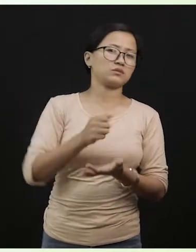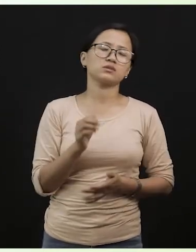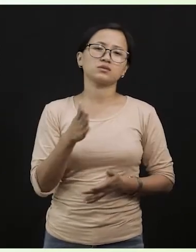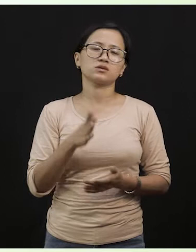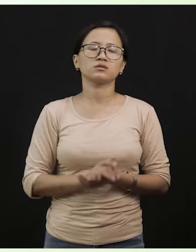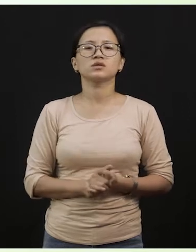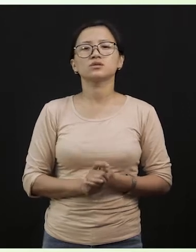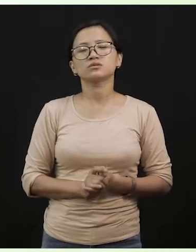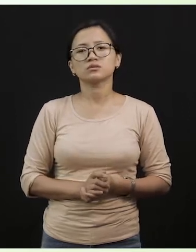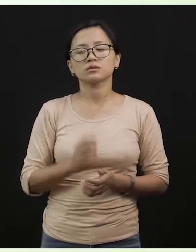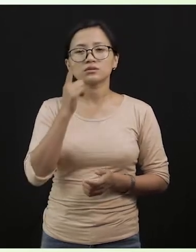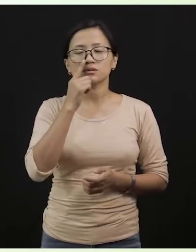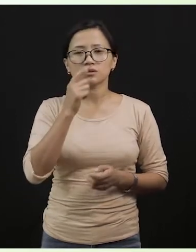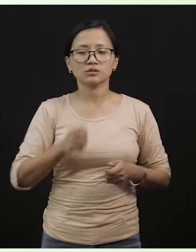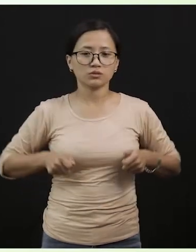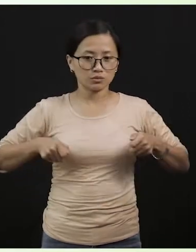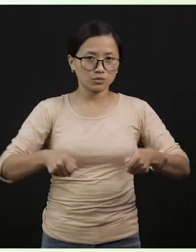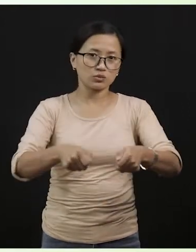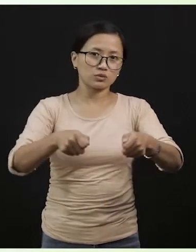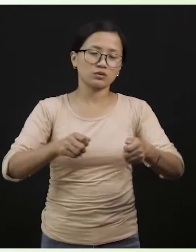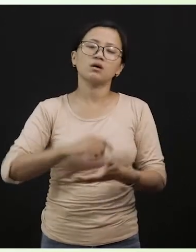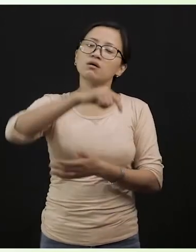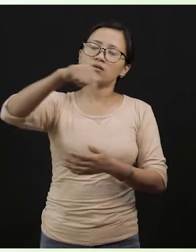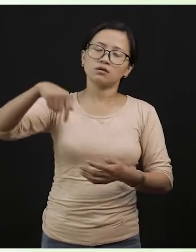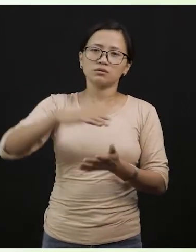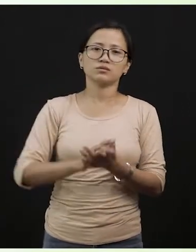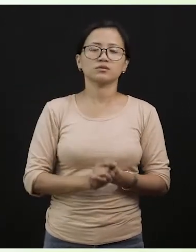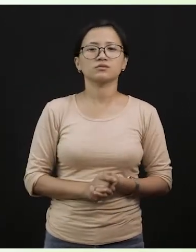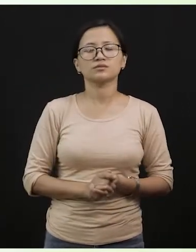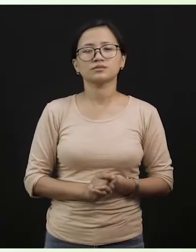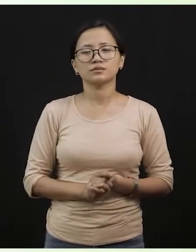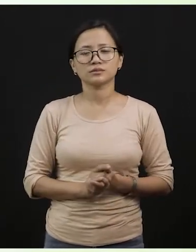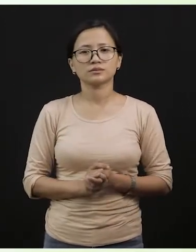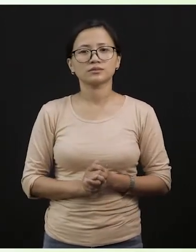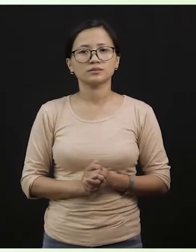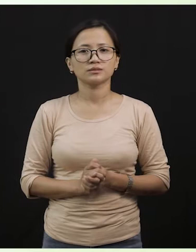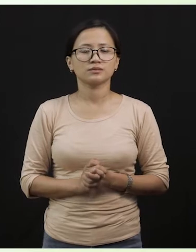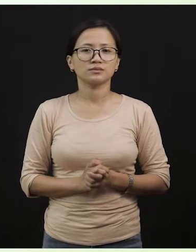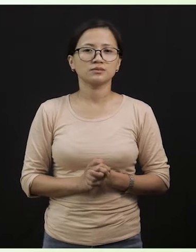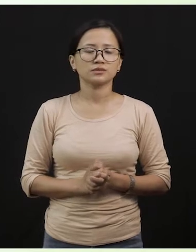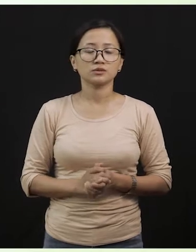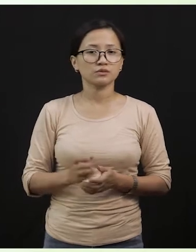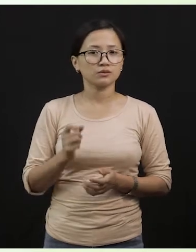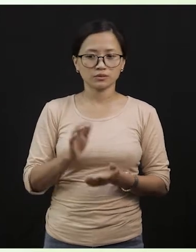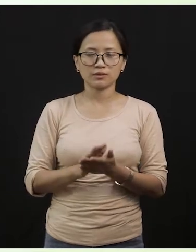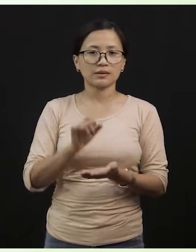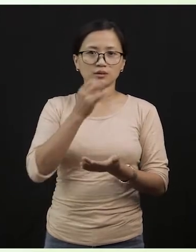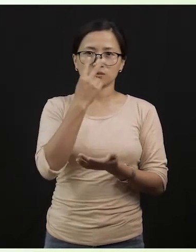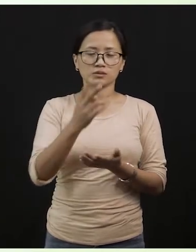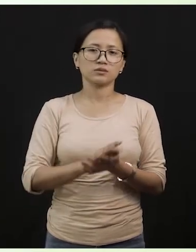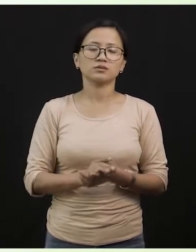the girl has to drag her around, have to push her around from the wheelchair, right? This is one thing that you can do.